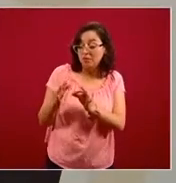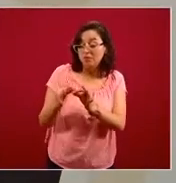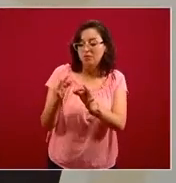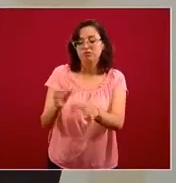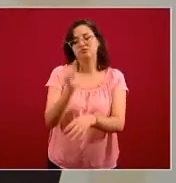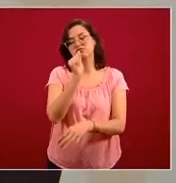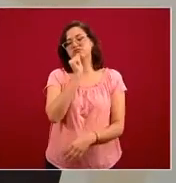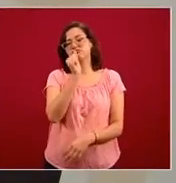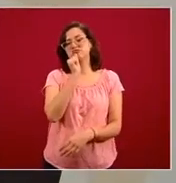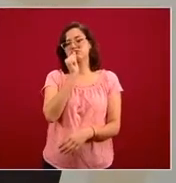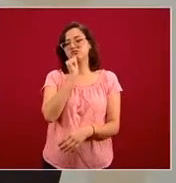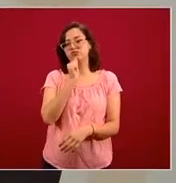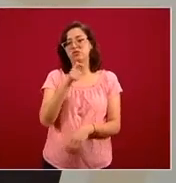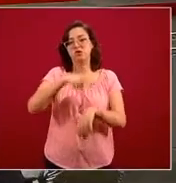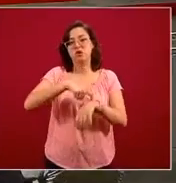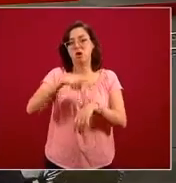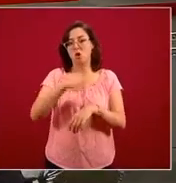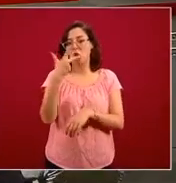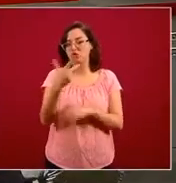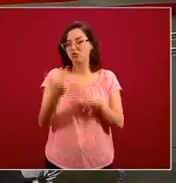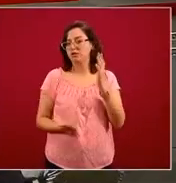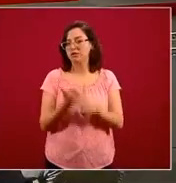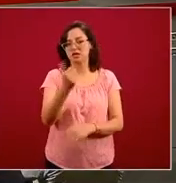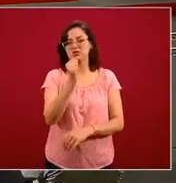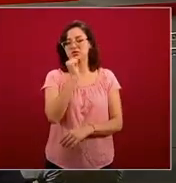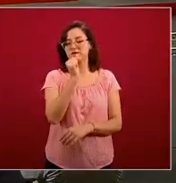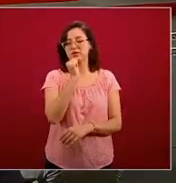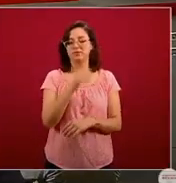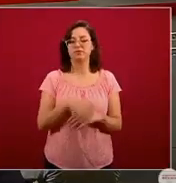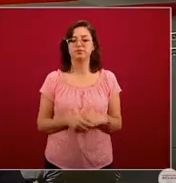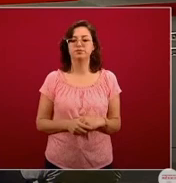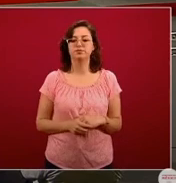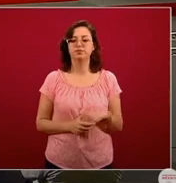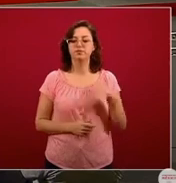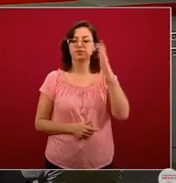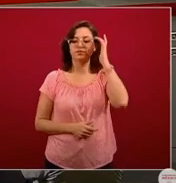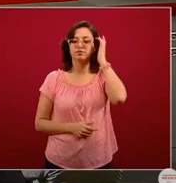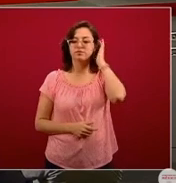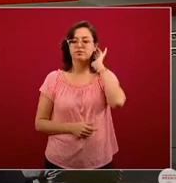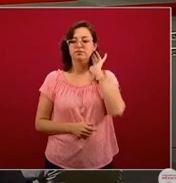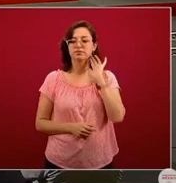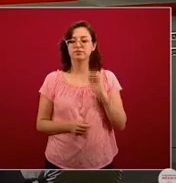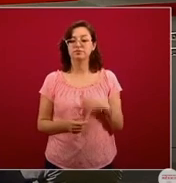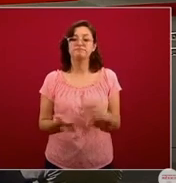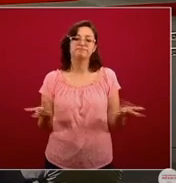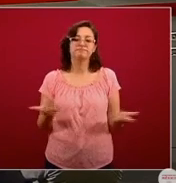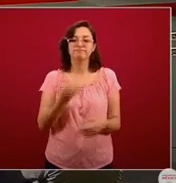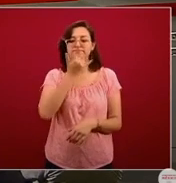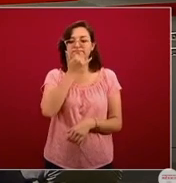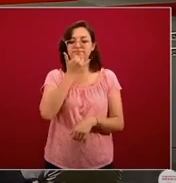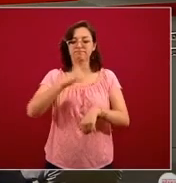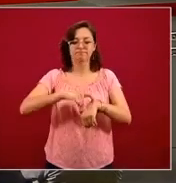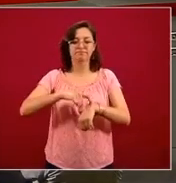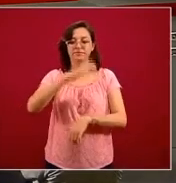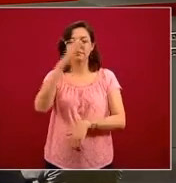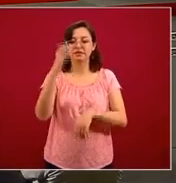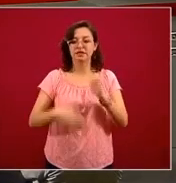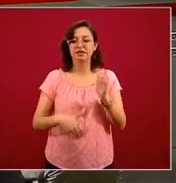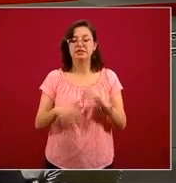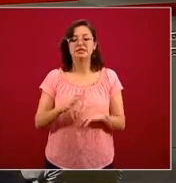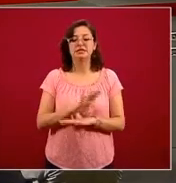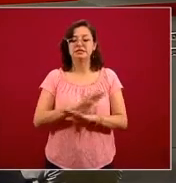everyone daily, but we're working on that, and they have to do that by 8 a.m. Oh, sorry, we don't have